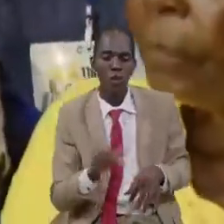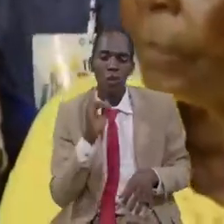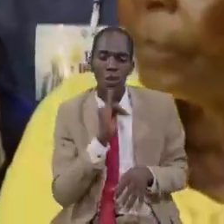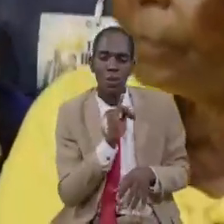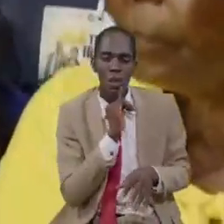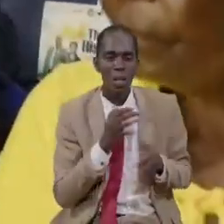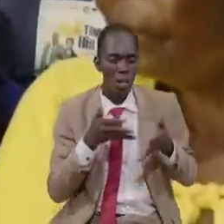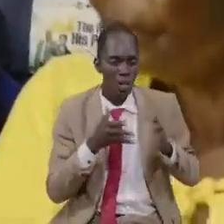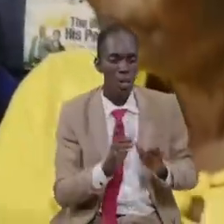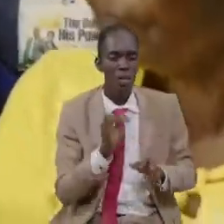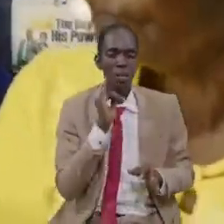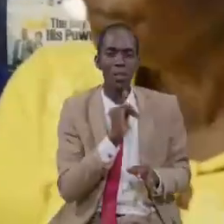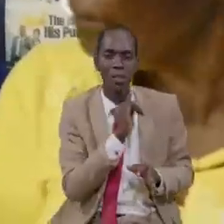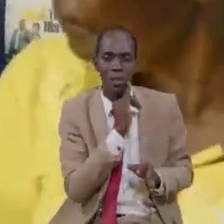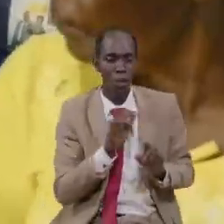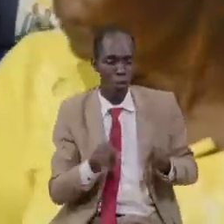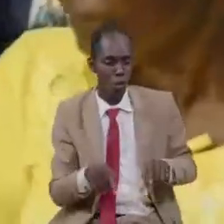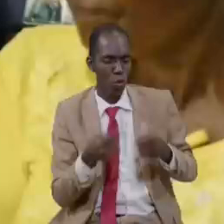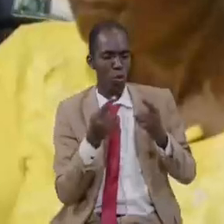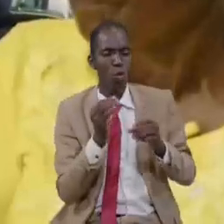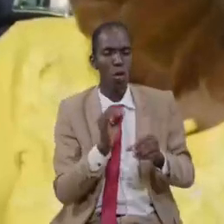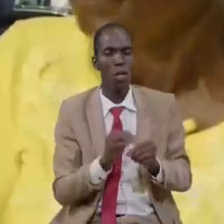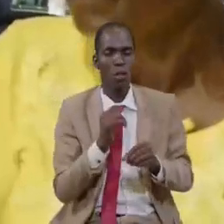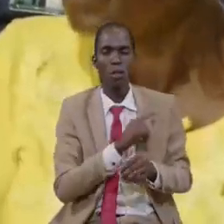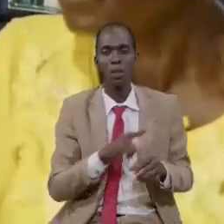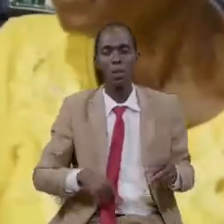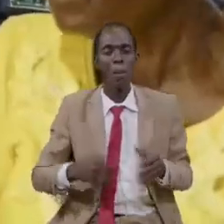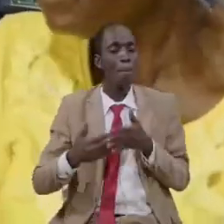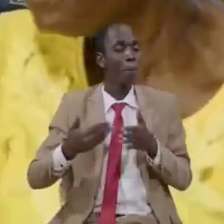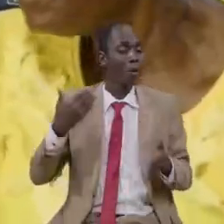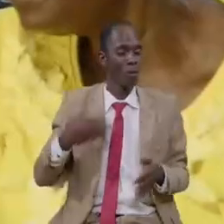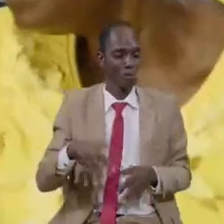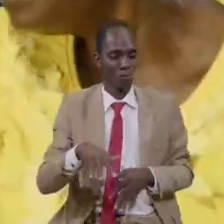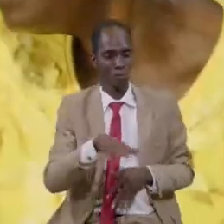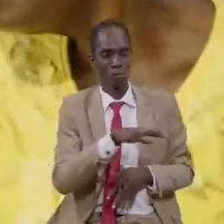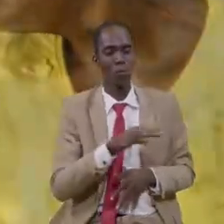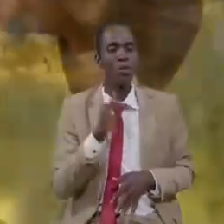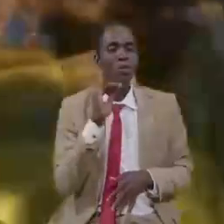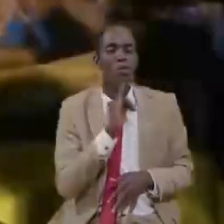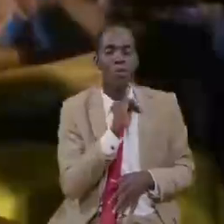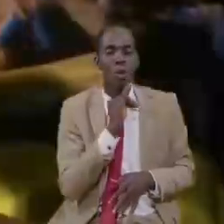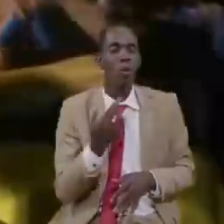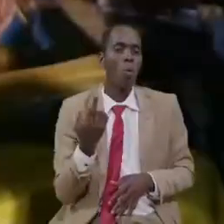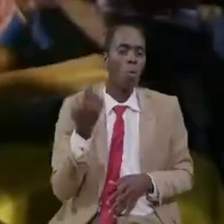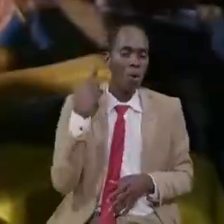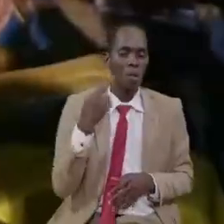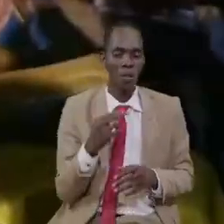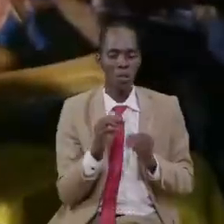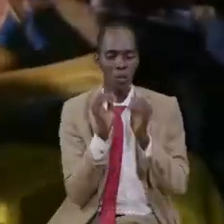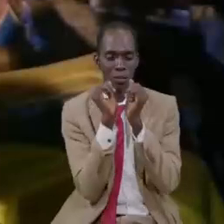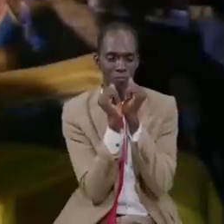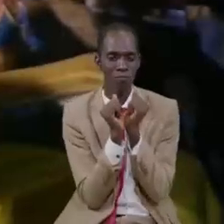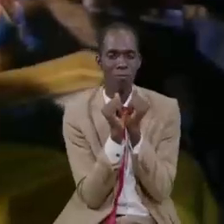hope in the Lord. They were slaves. They were slaves in Egypt. They were slaves to the